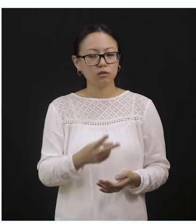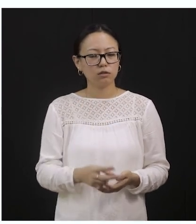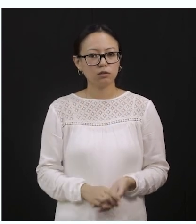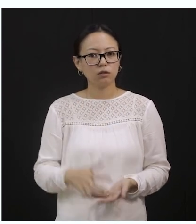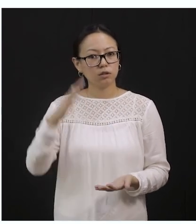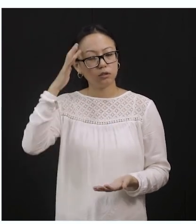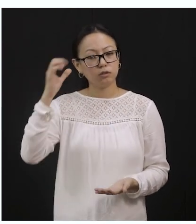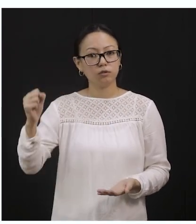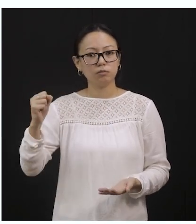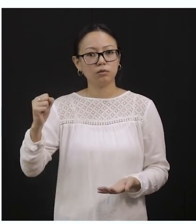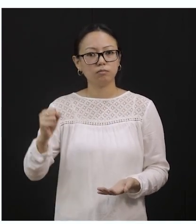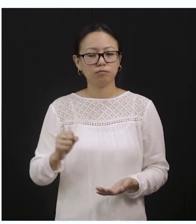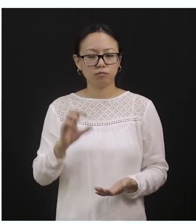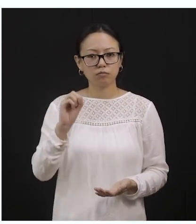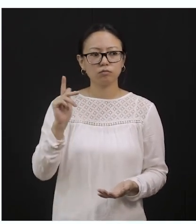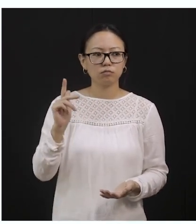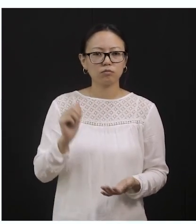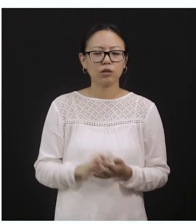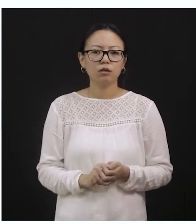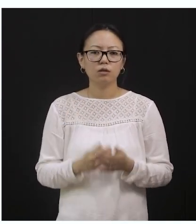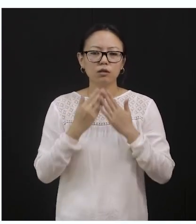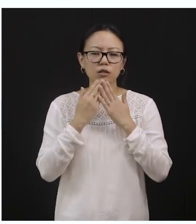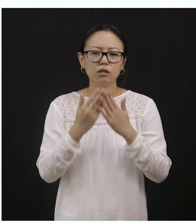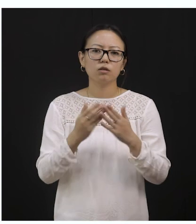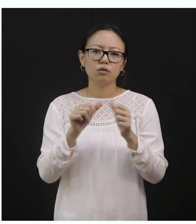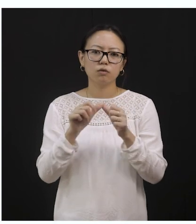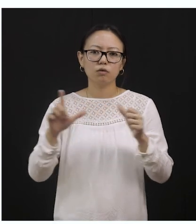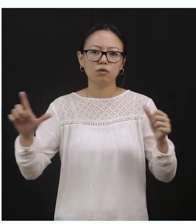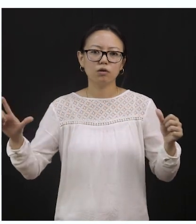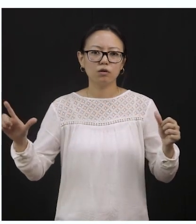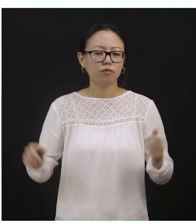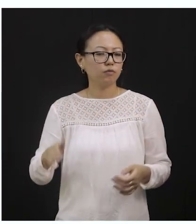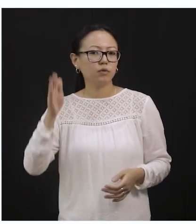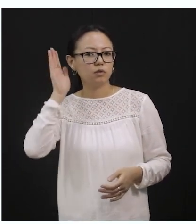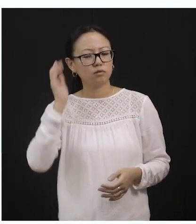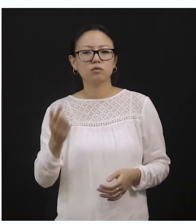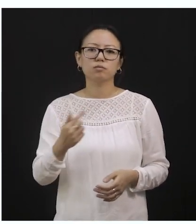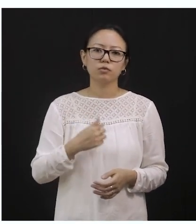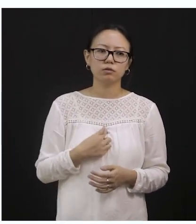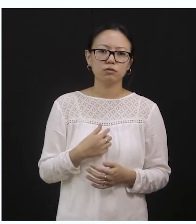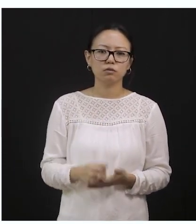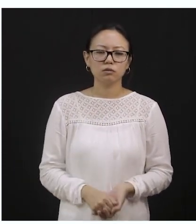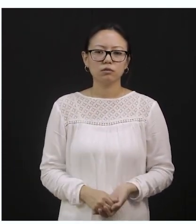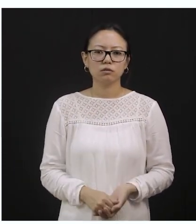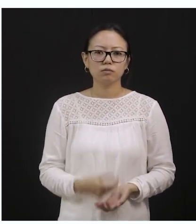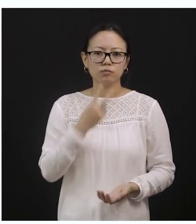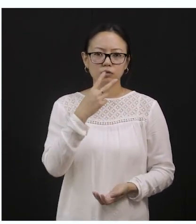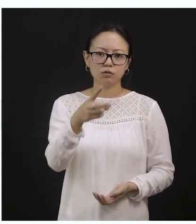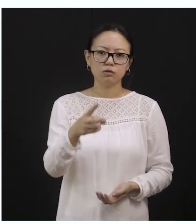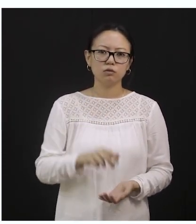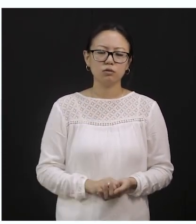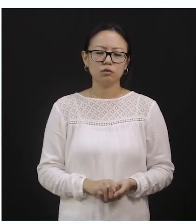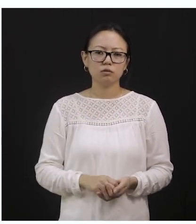it forever. Okay, so a big thank you to all of you for listening to me so nicely. I will see you all